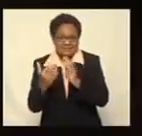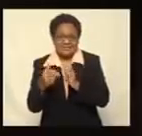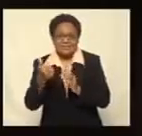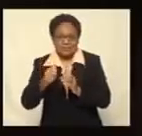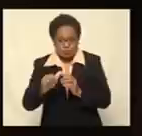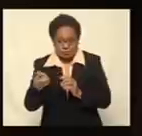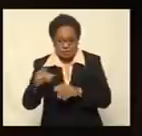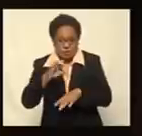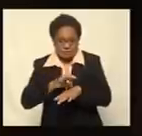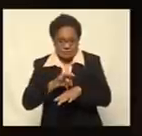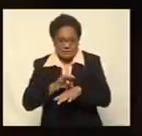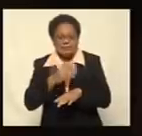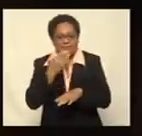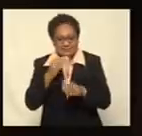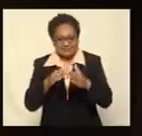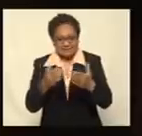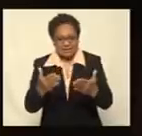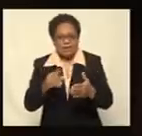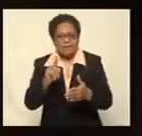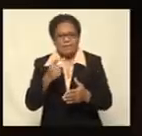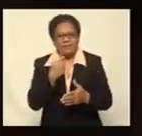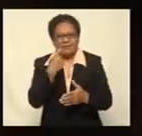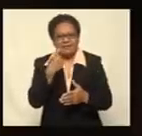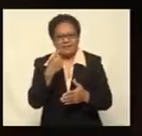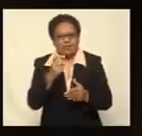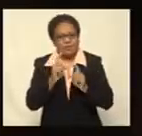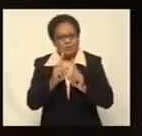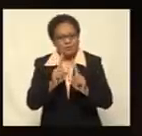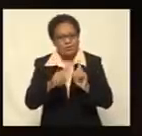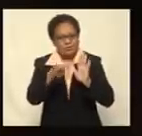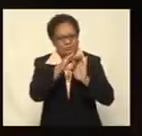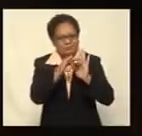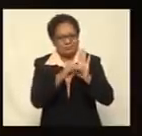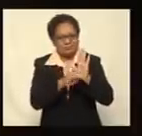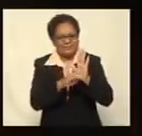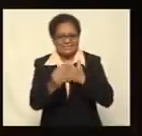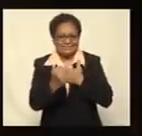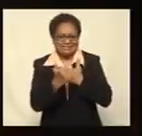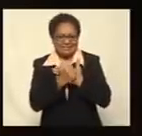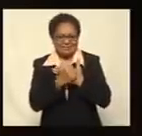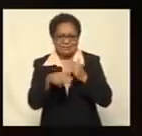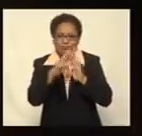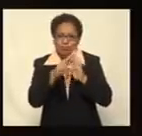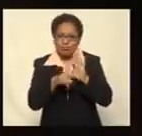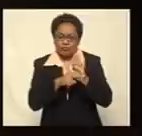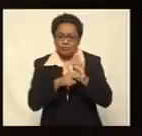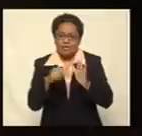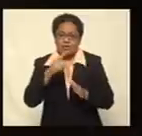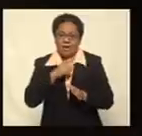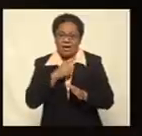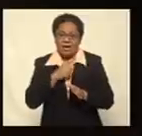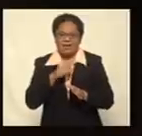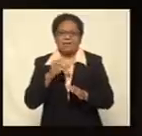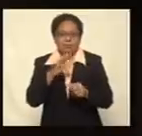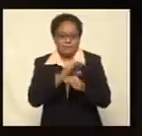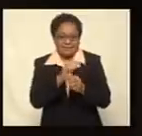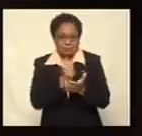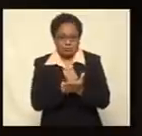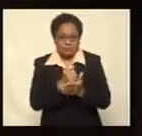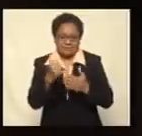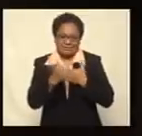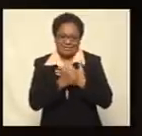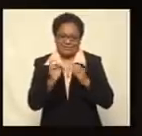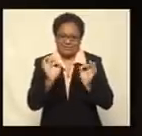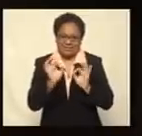to be very cautious and to follow all the safety regulatory measures in place to ensure that they are safe. A minute of